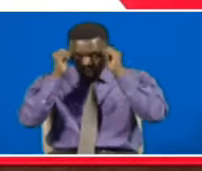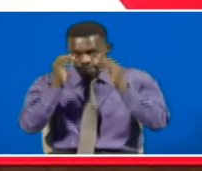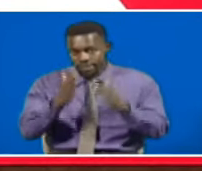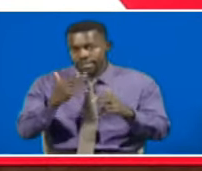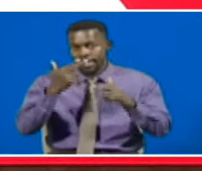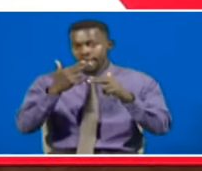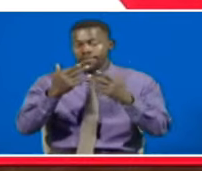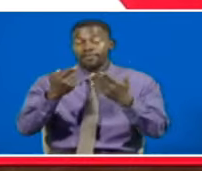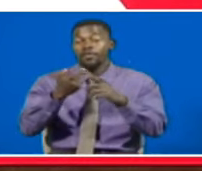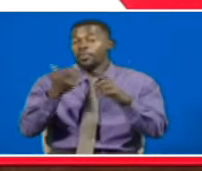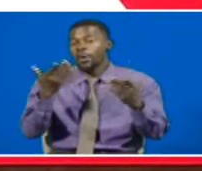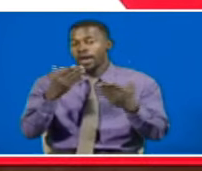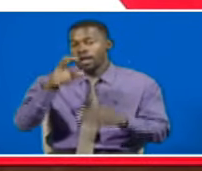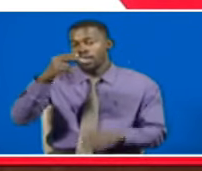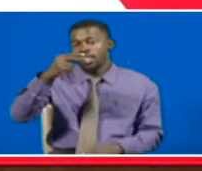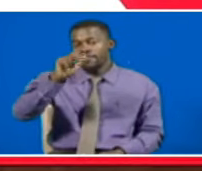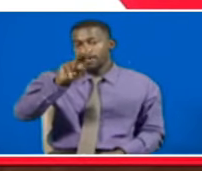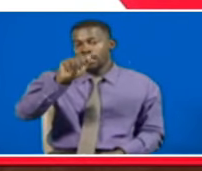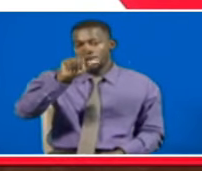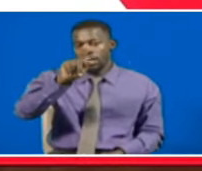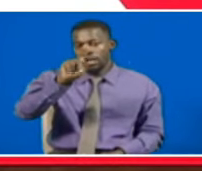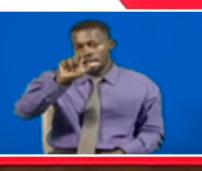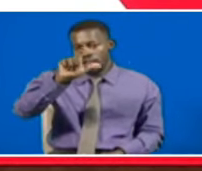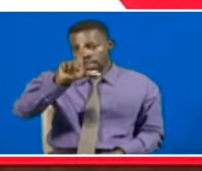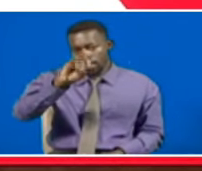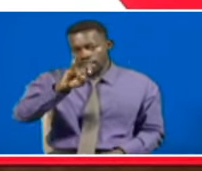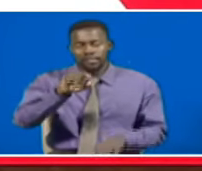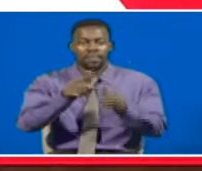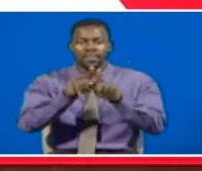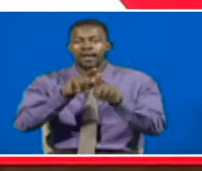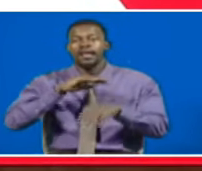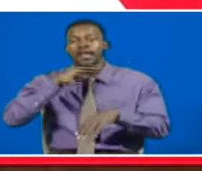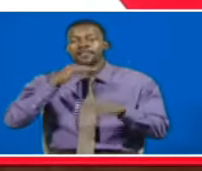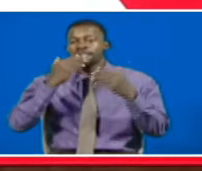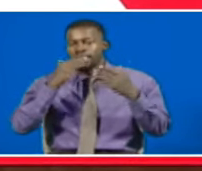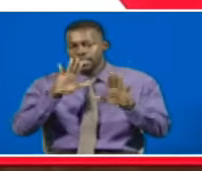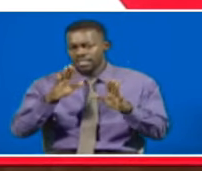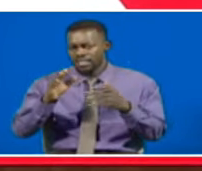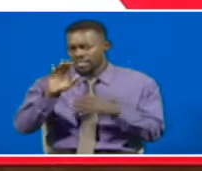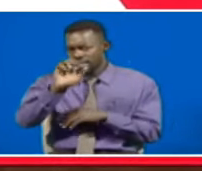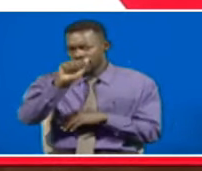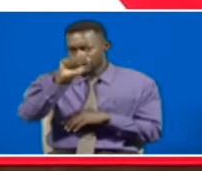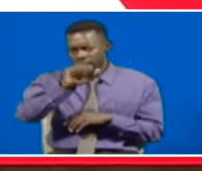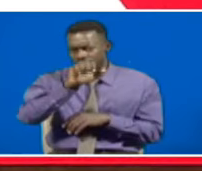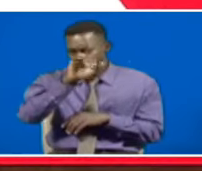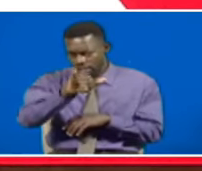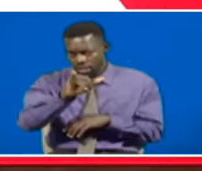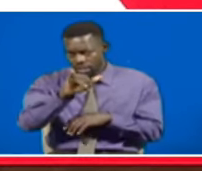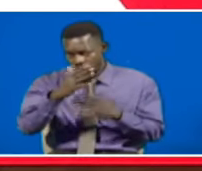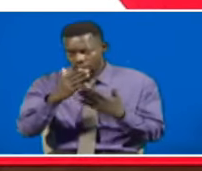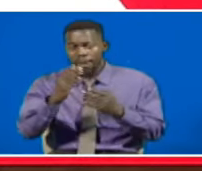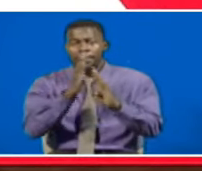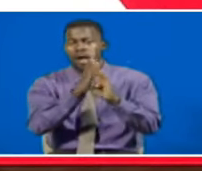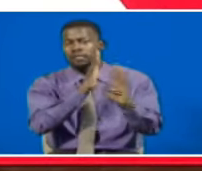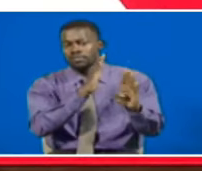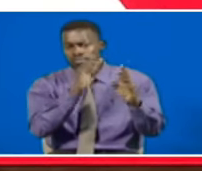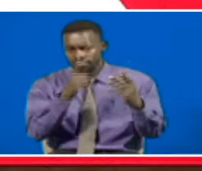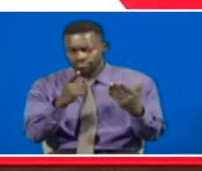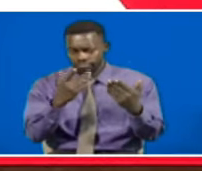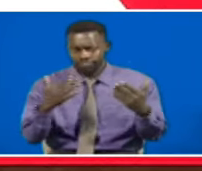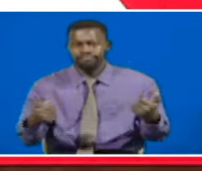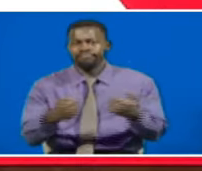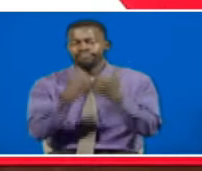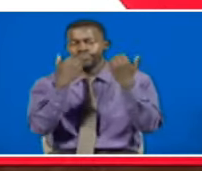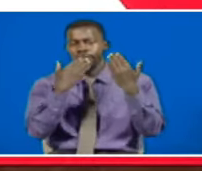on the spot after an easy coach bus that they were traveling in veered off the road and overturned at Coptic Mamboleo along the